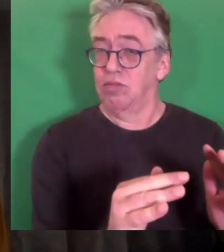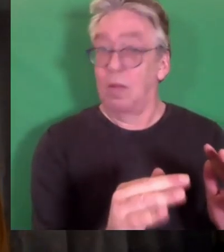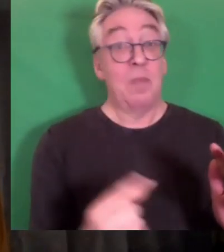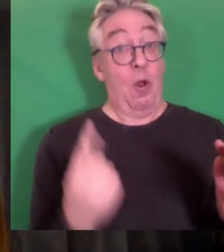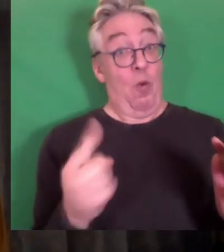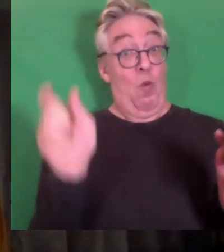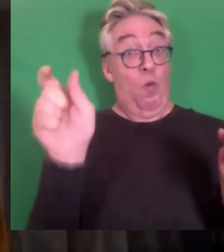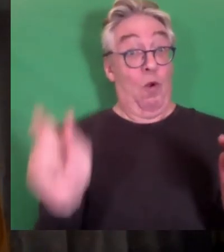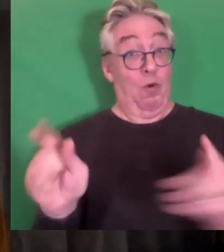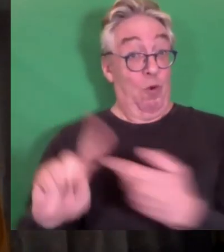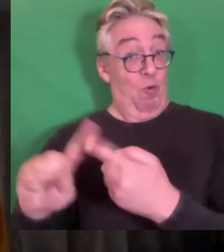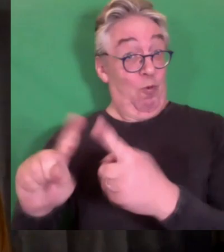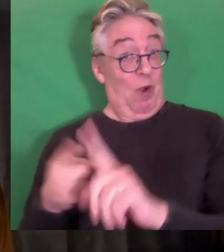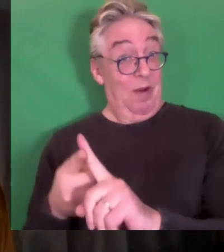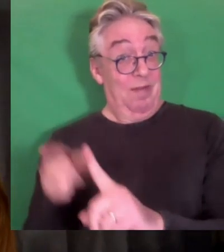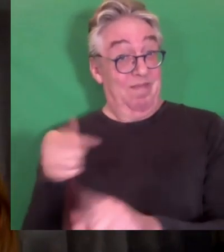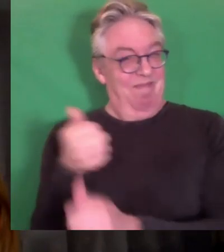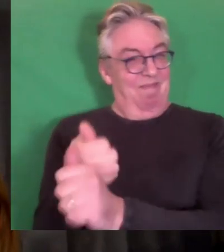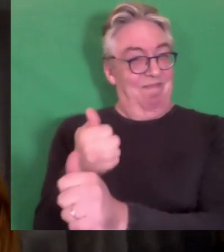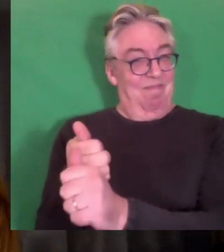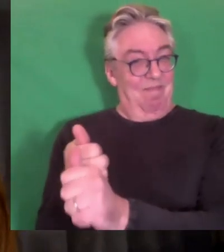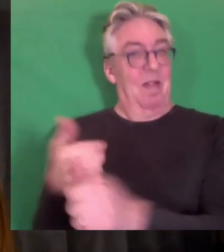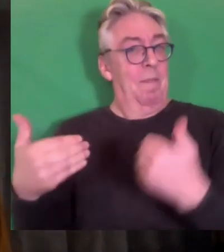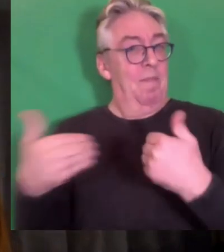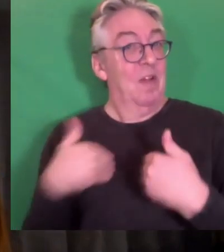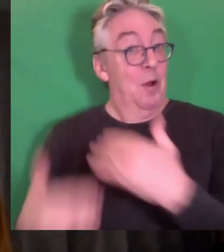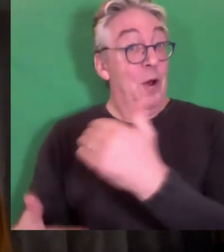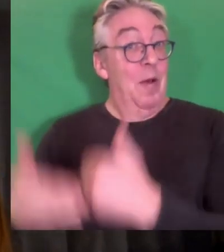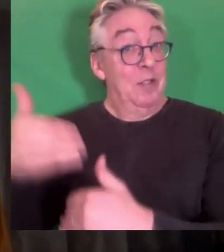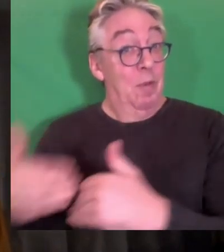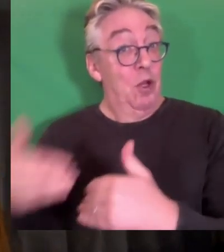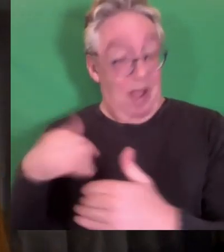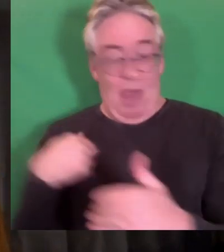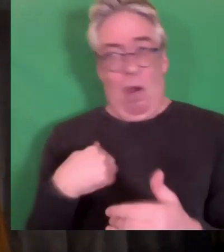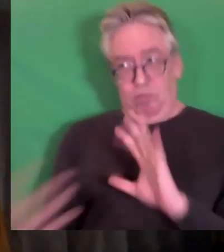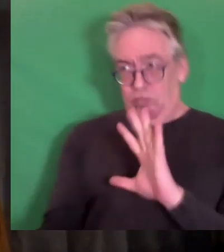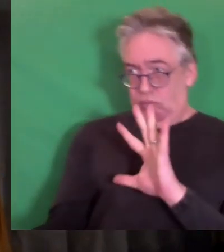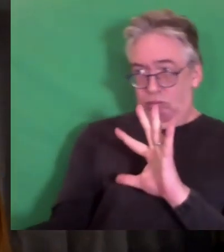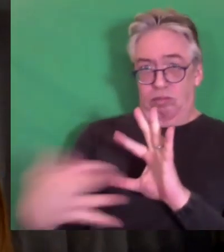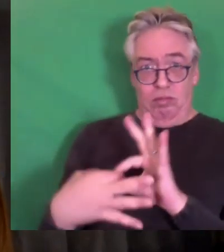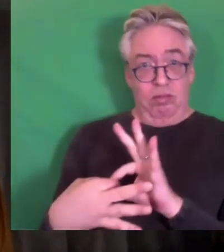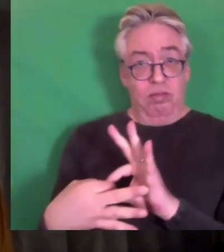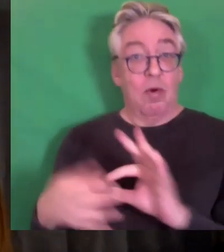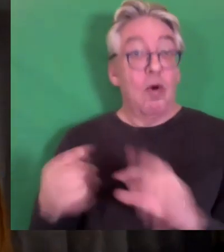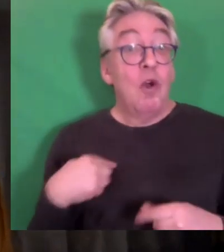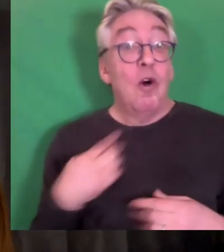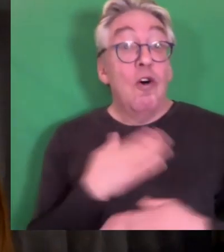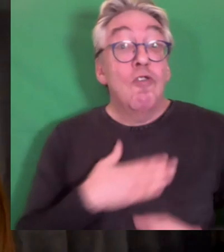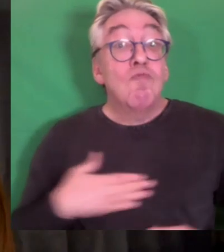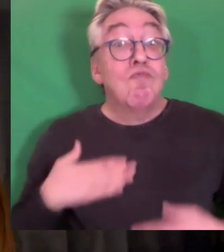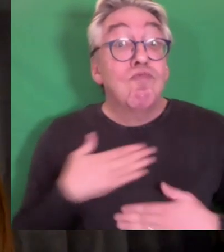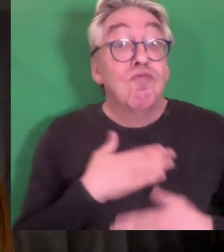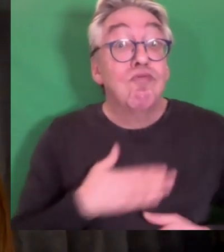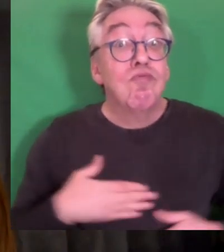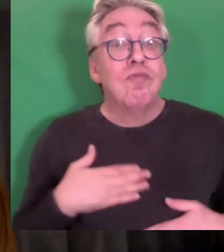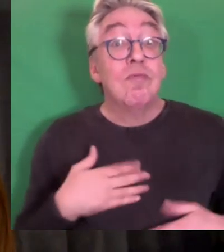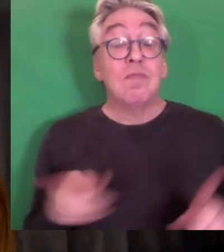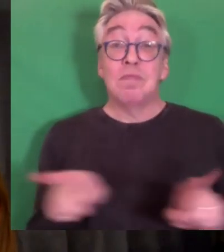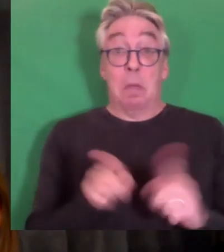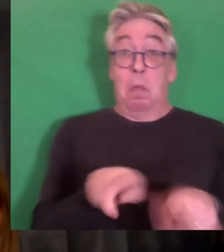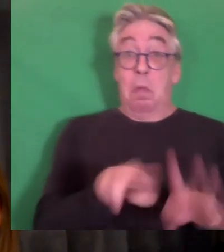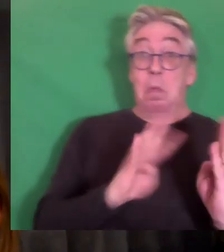And we had a lot of fun. And Philipp Hansa and Kevin also had a lot of fun playing with him. And then we were like, okay,